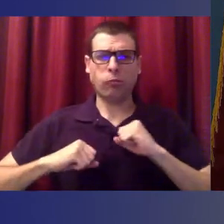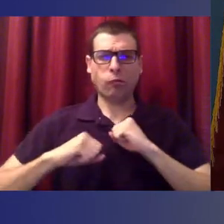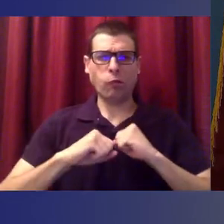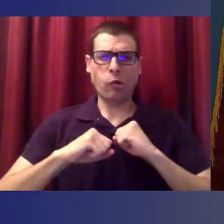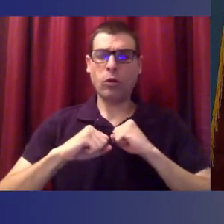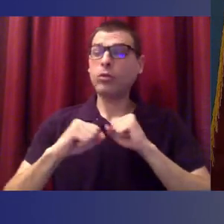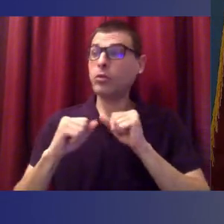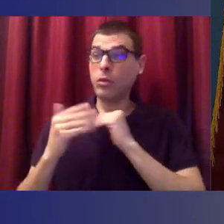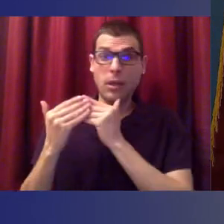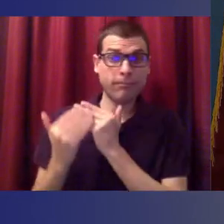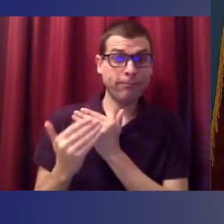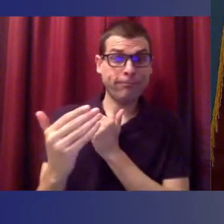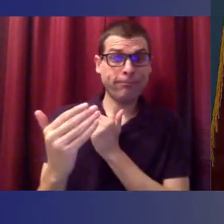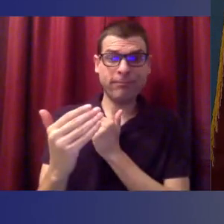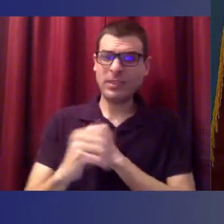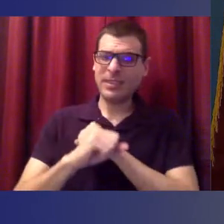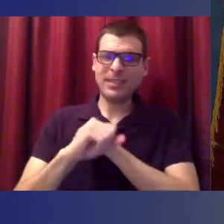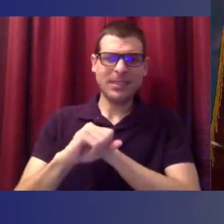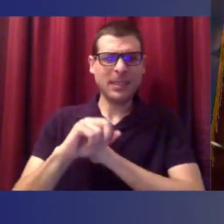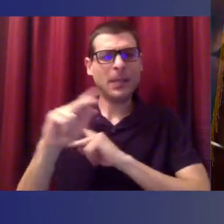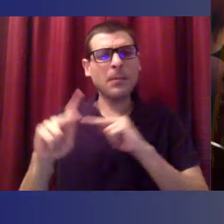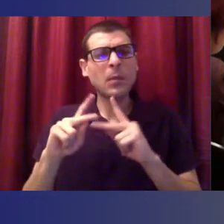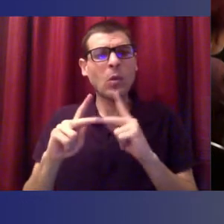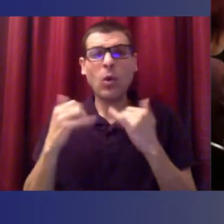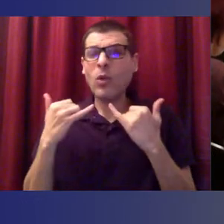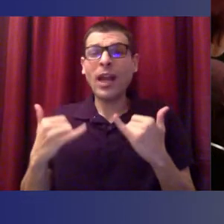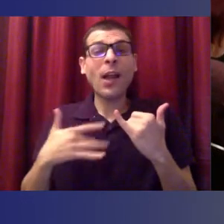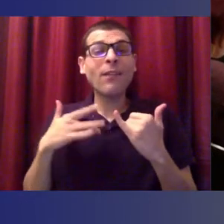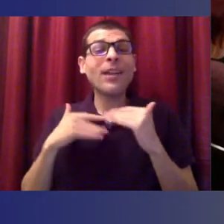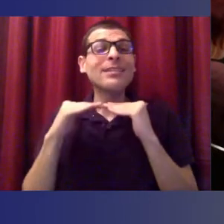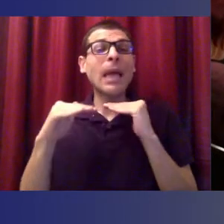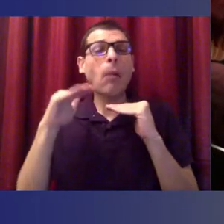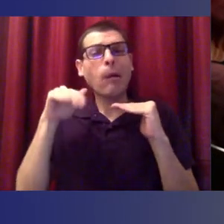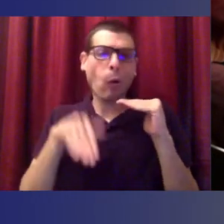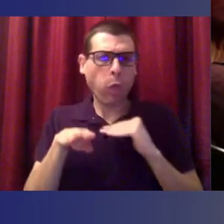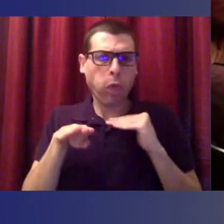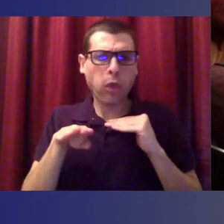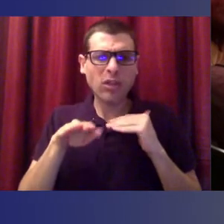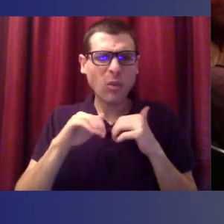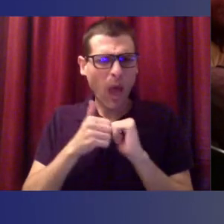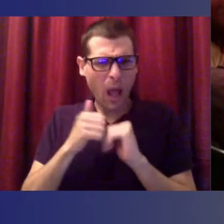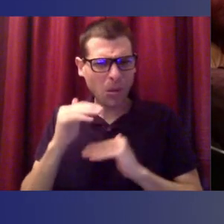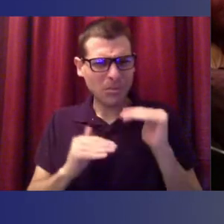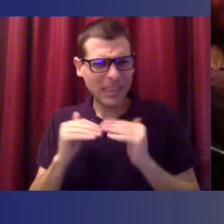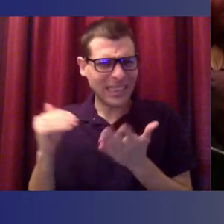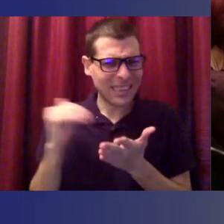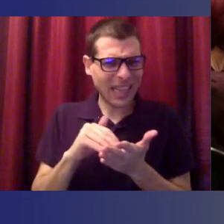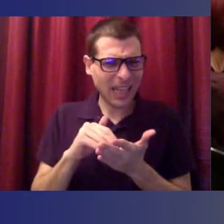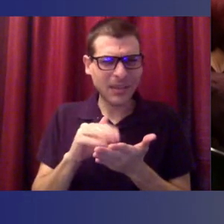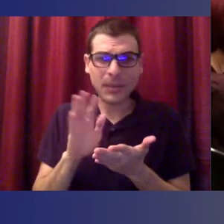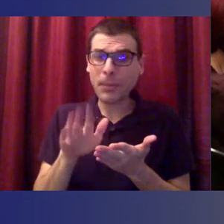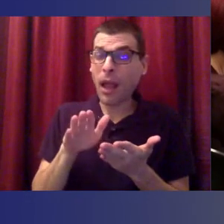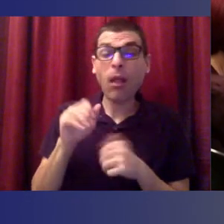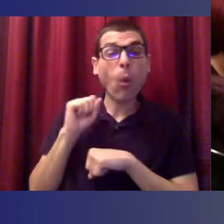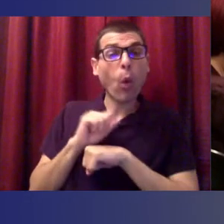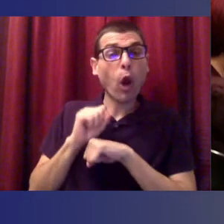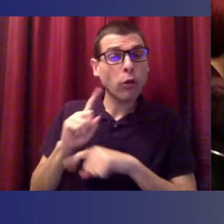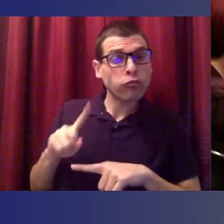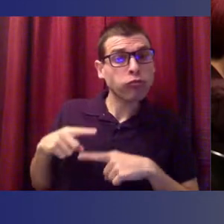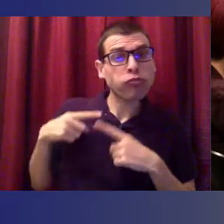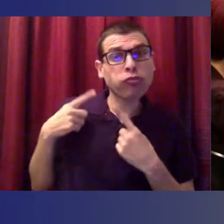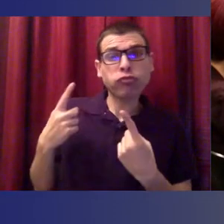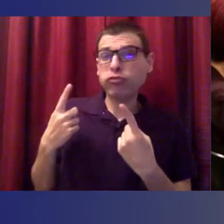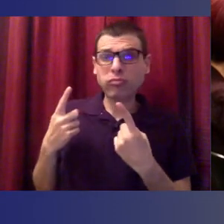that has been frayed beyond our imagination. Through the work that they've done for years and the ways they've risen to the challenges